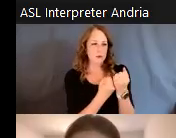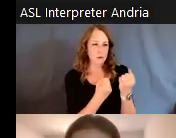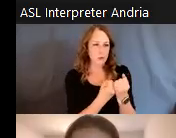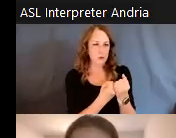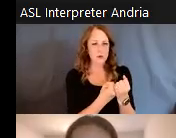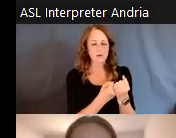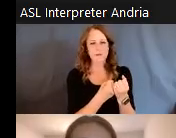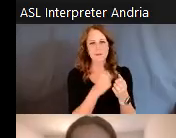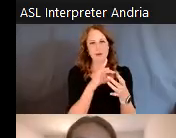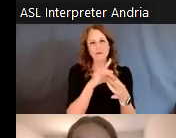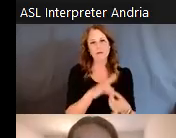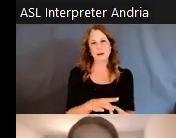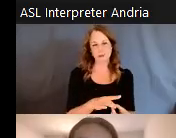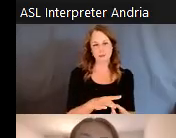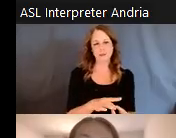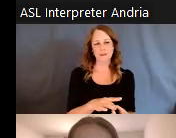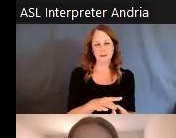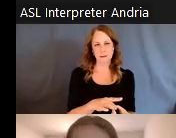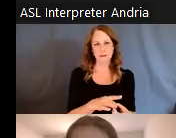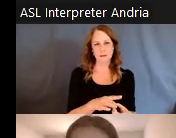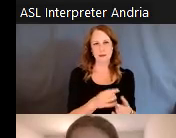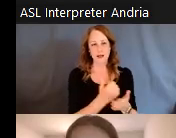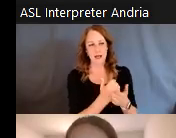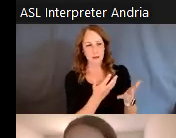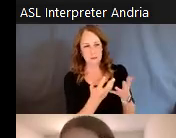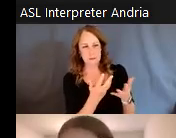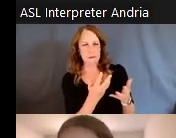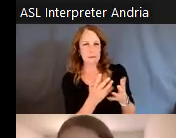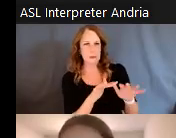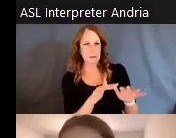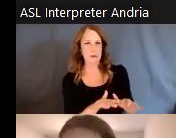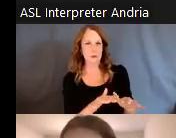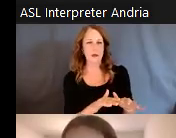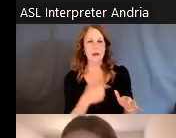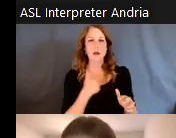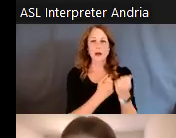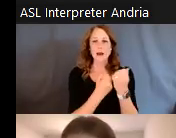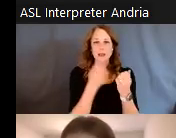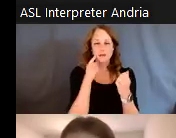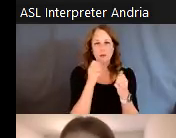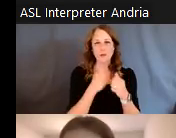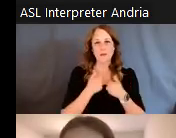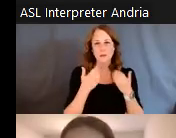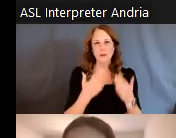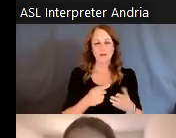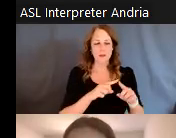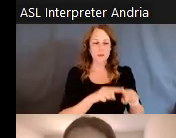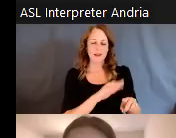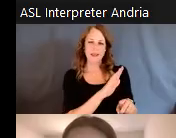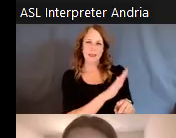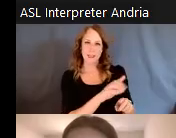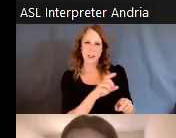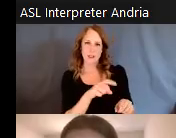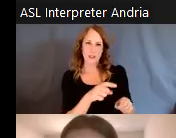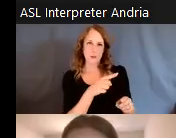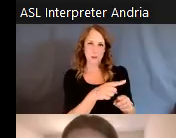presence. We're also advocating for the survivor based on their stated wishes.